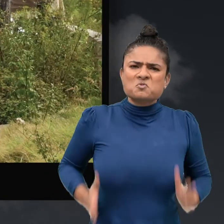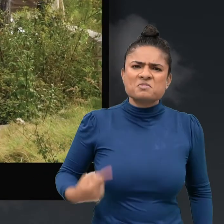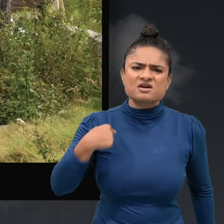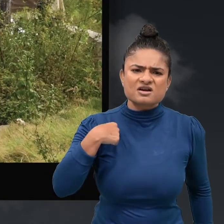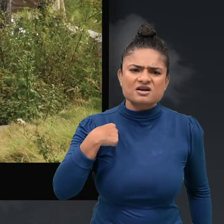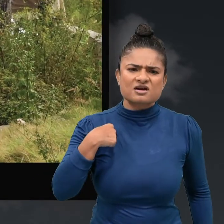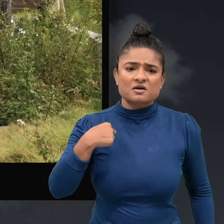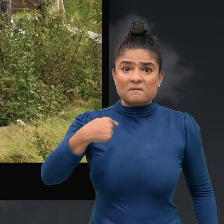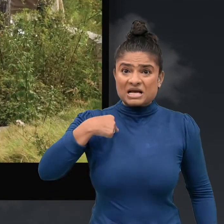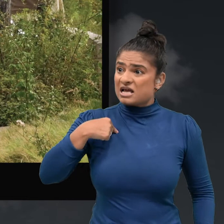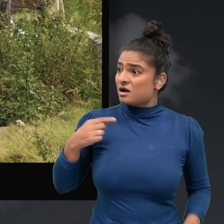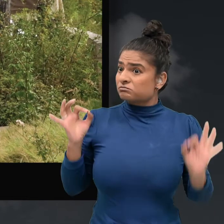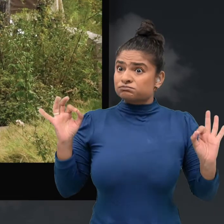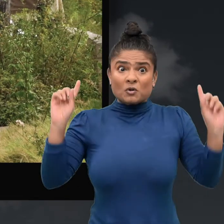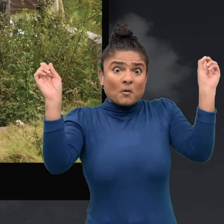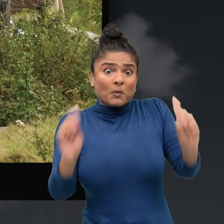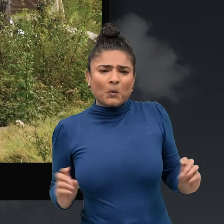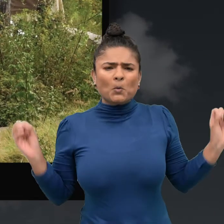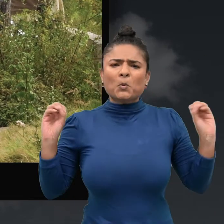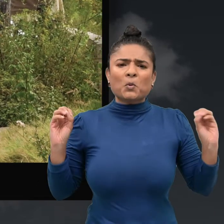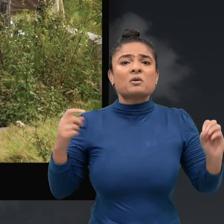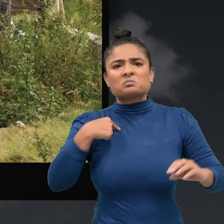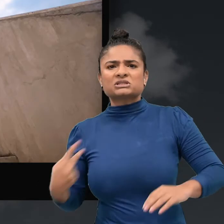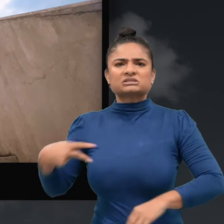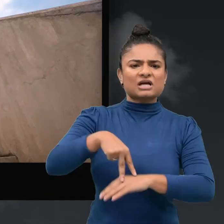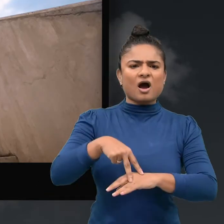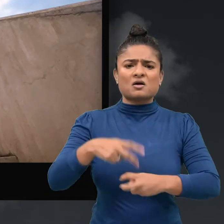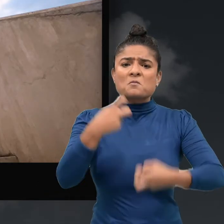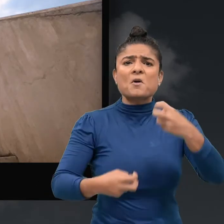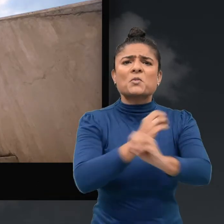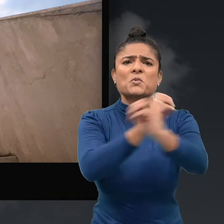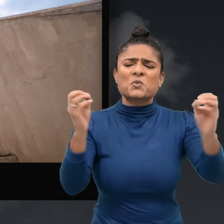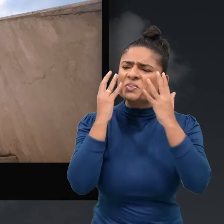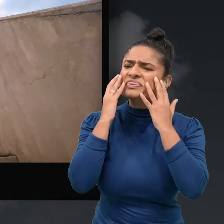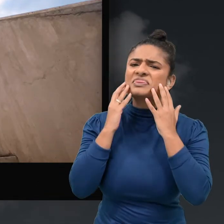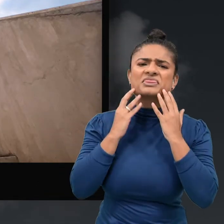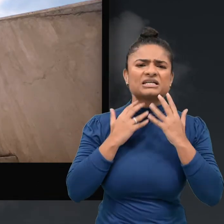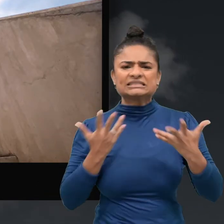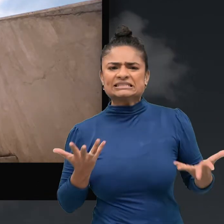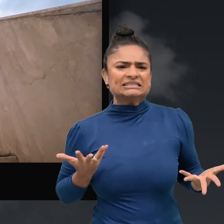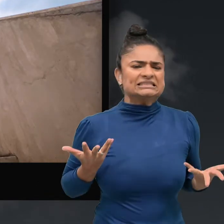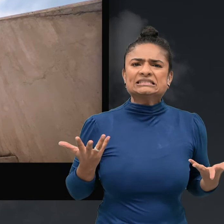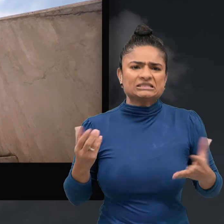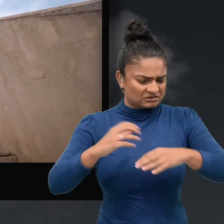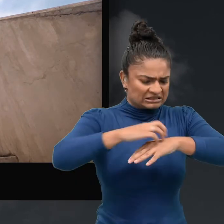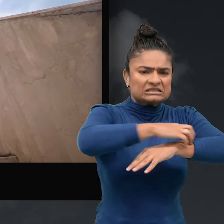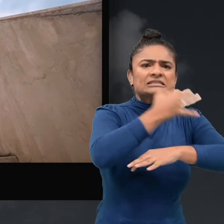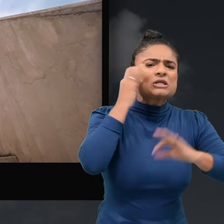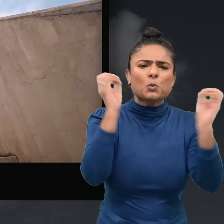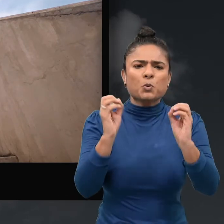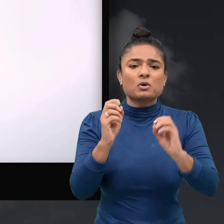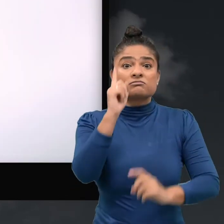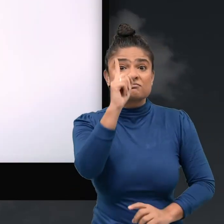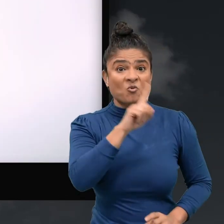only human, and there's nothing magical about me. And here I stand, with no melanin, no